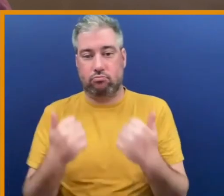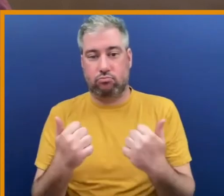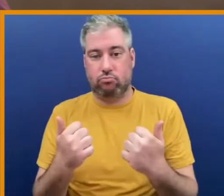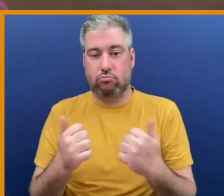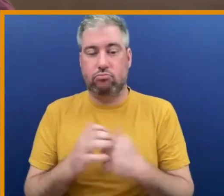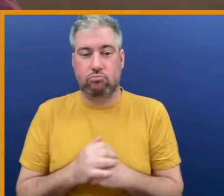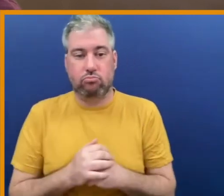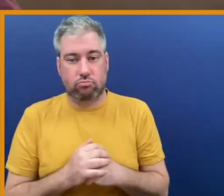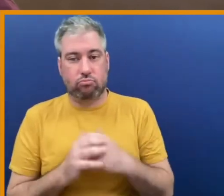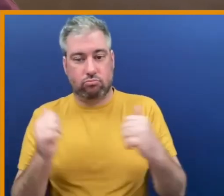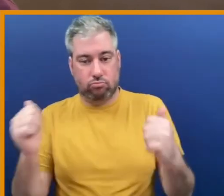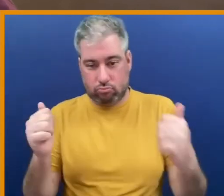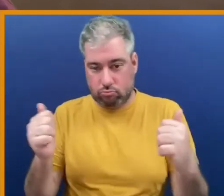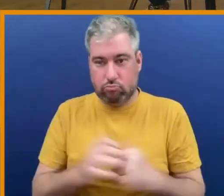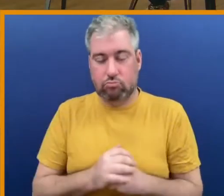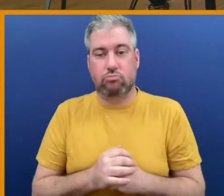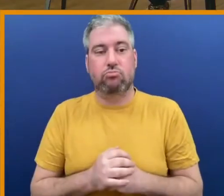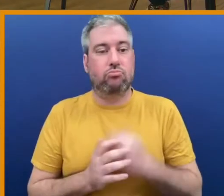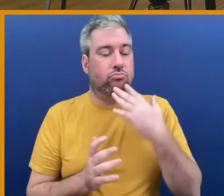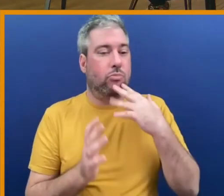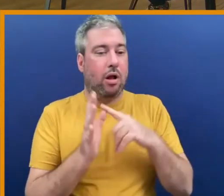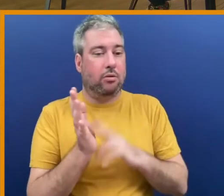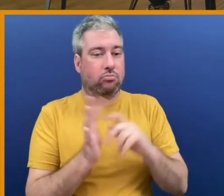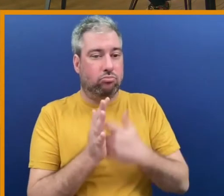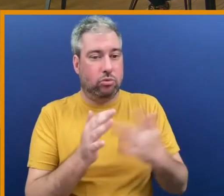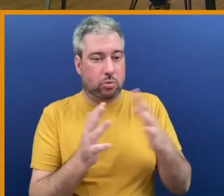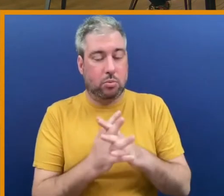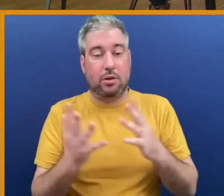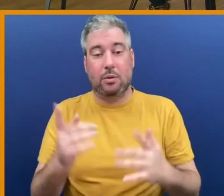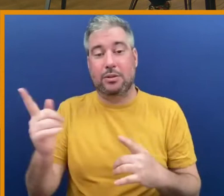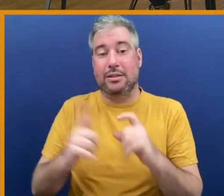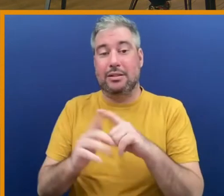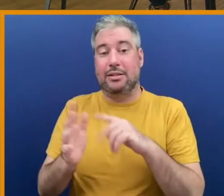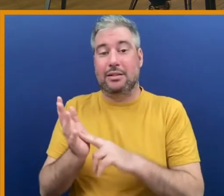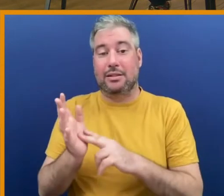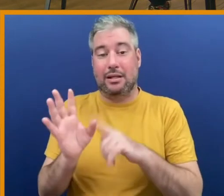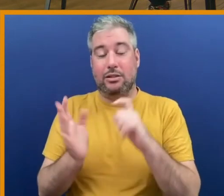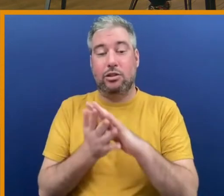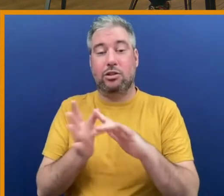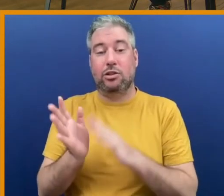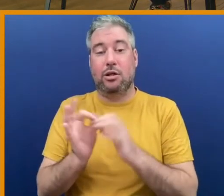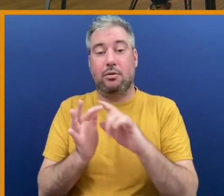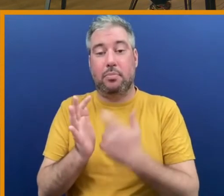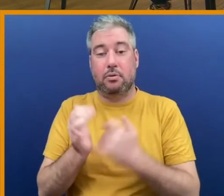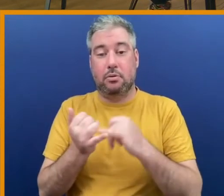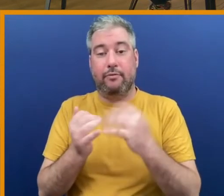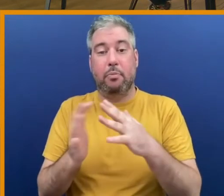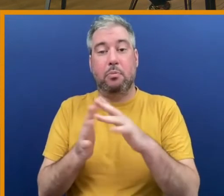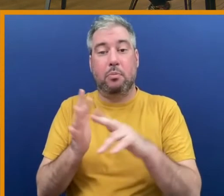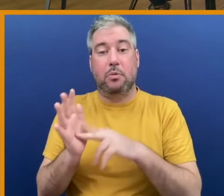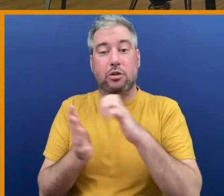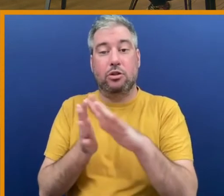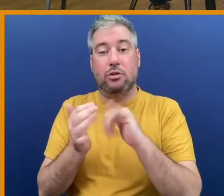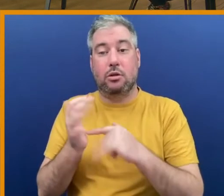call Danny Chambers from Winchester, who's going to be summating the motion as a whole. And then we will move to a series of